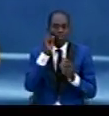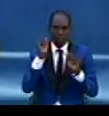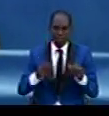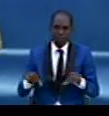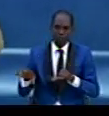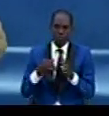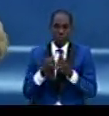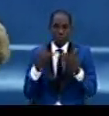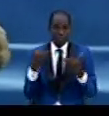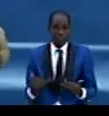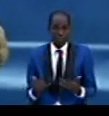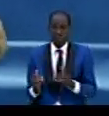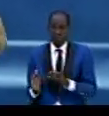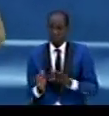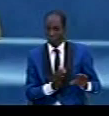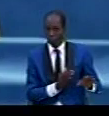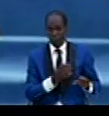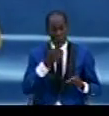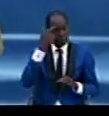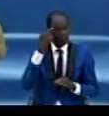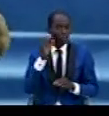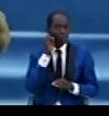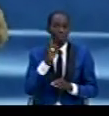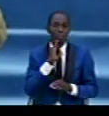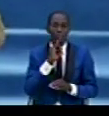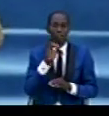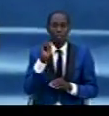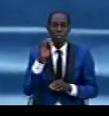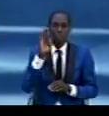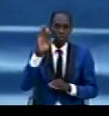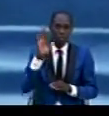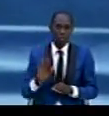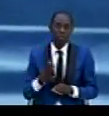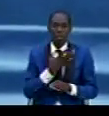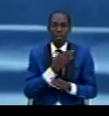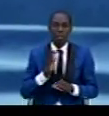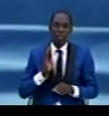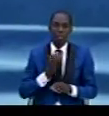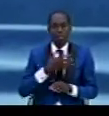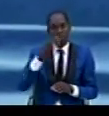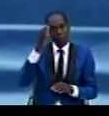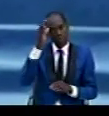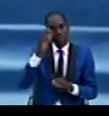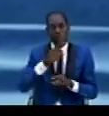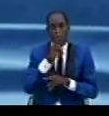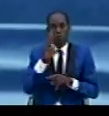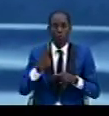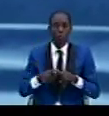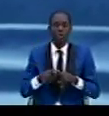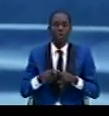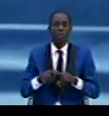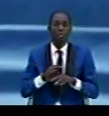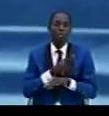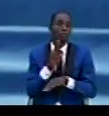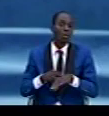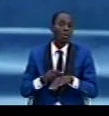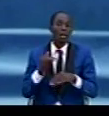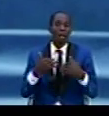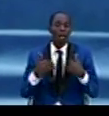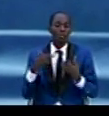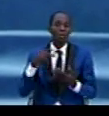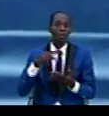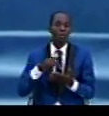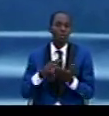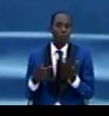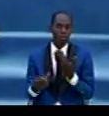this, because I am a pastor, as our daddy normally have this global harvest program on from time to town, from